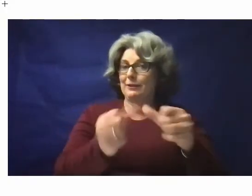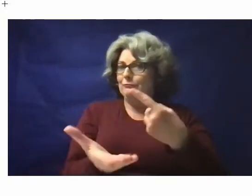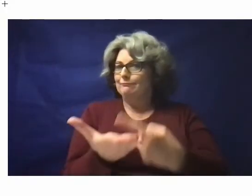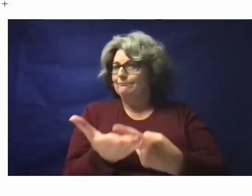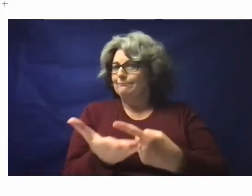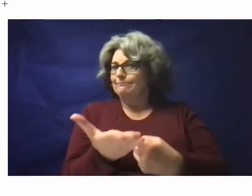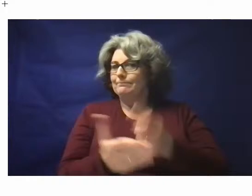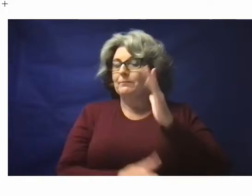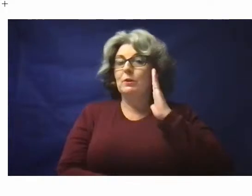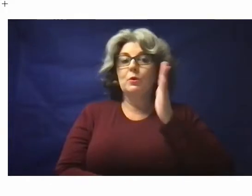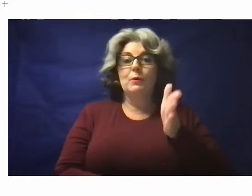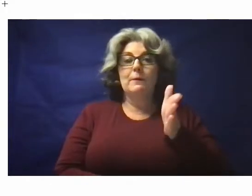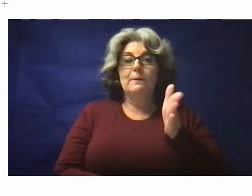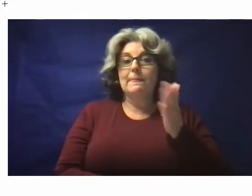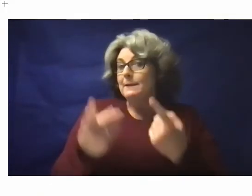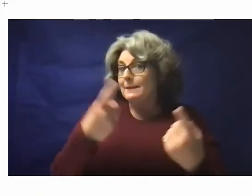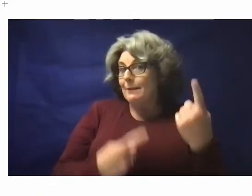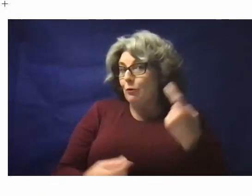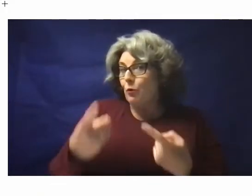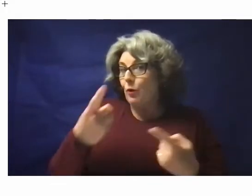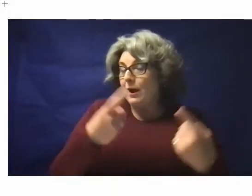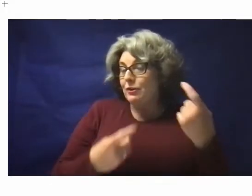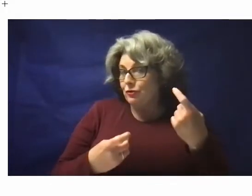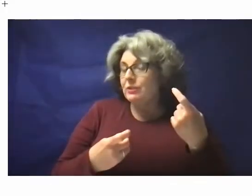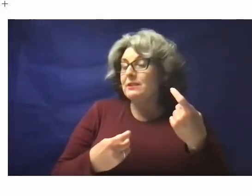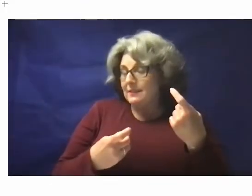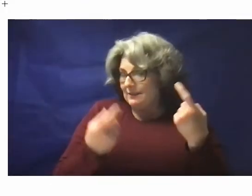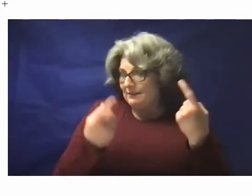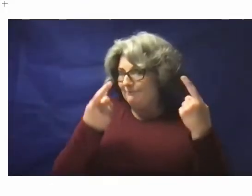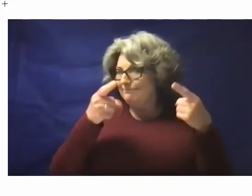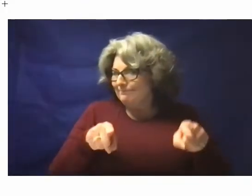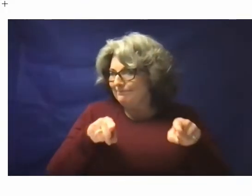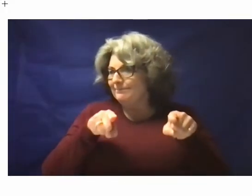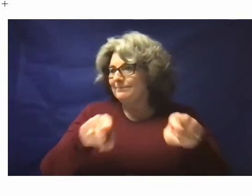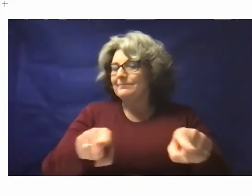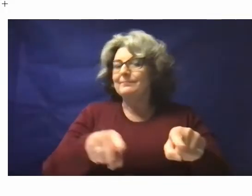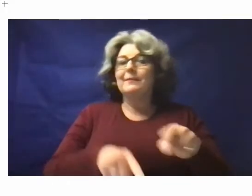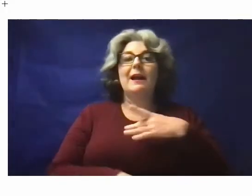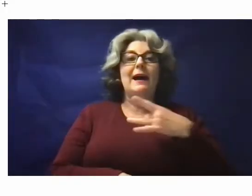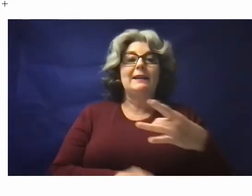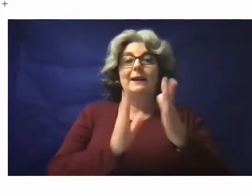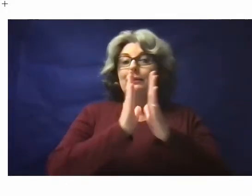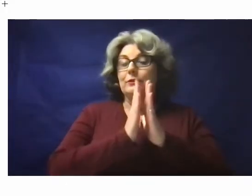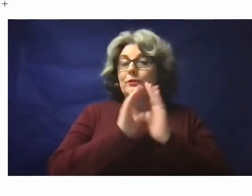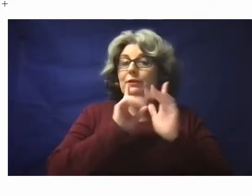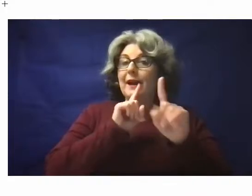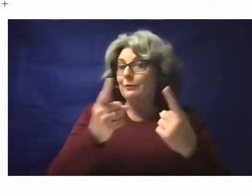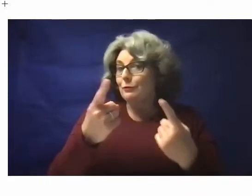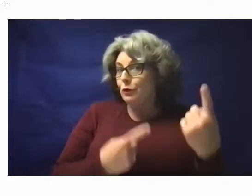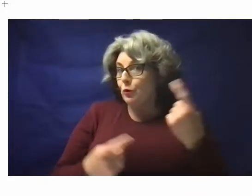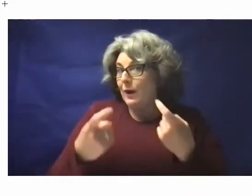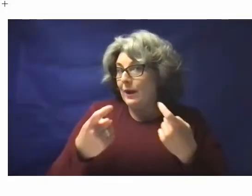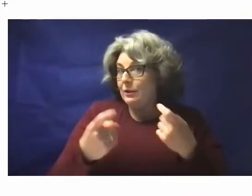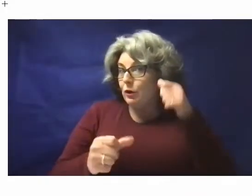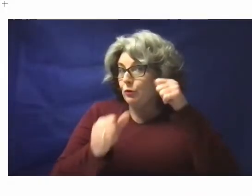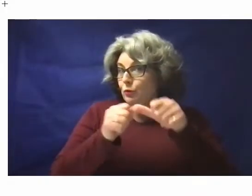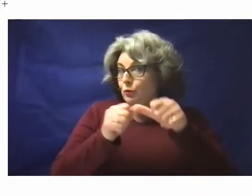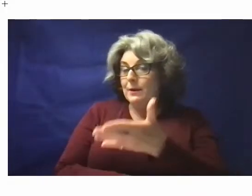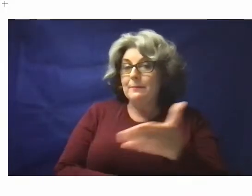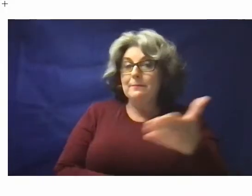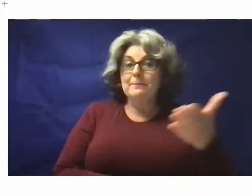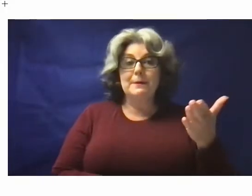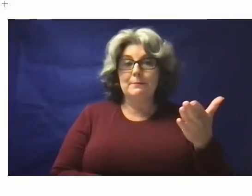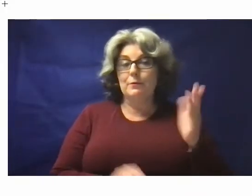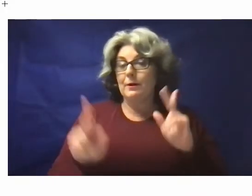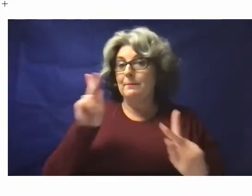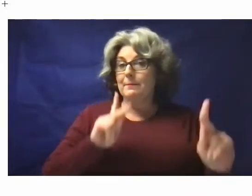did have some questions come in as the conversation was happening, and I'd like to get to those. But I'd also like to remember any of the viewers that are